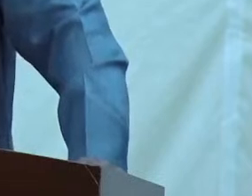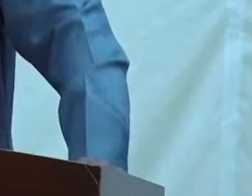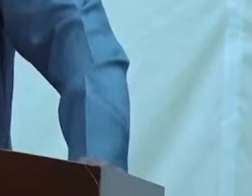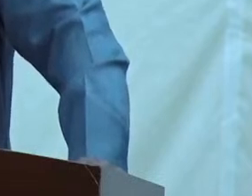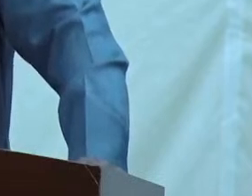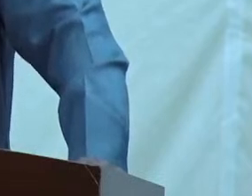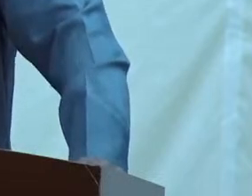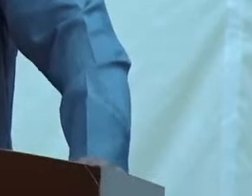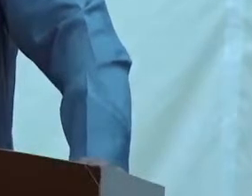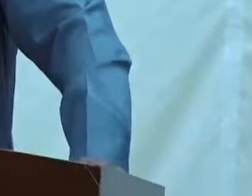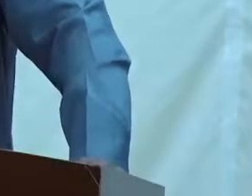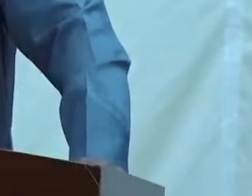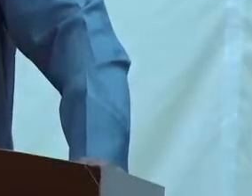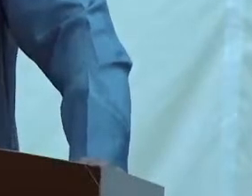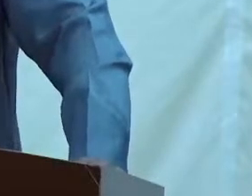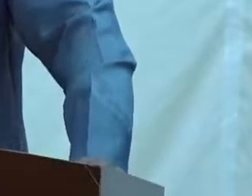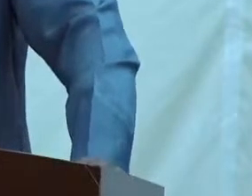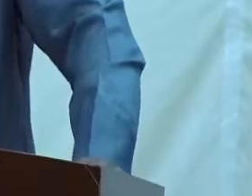2020 report,